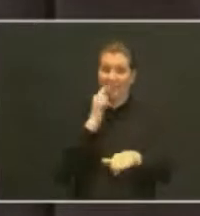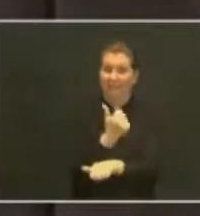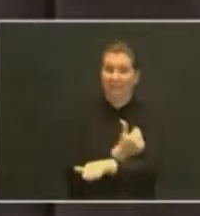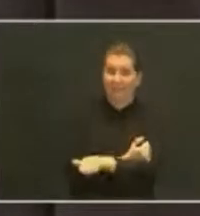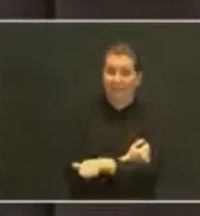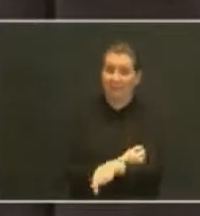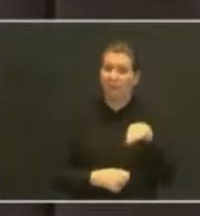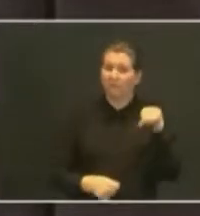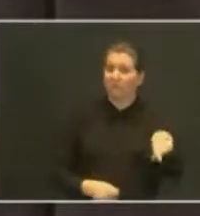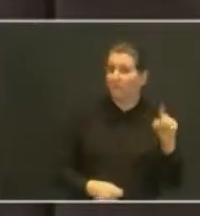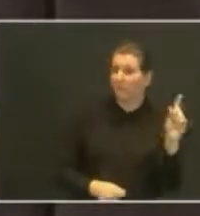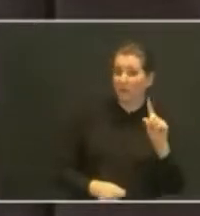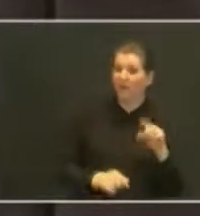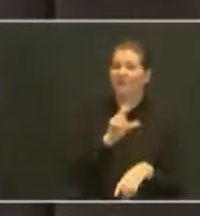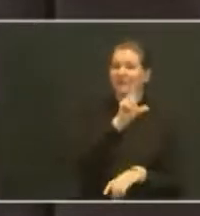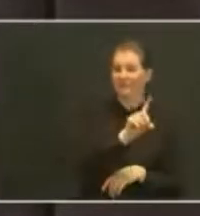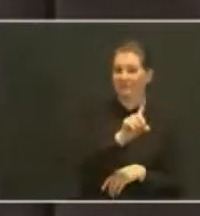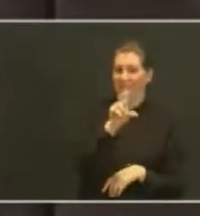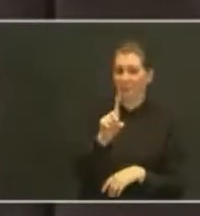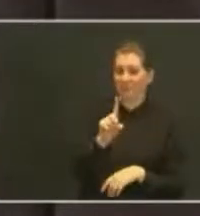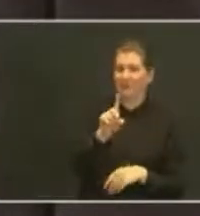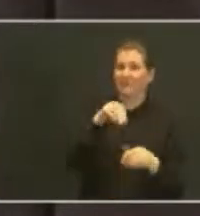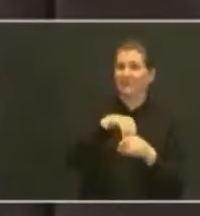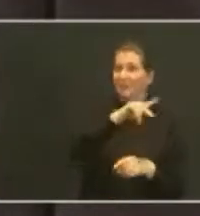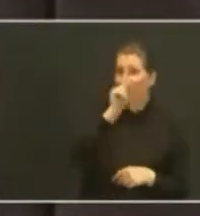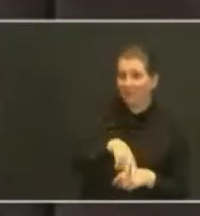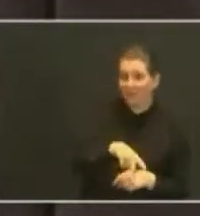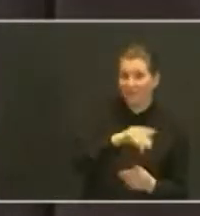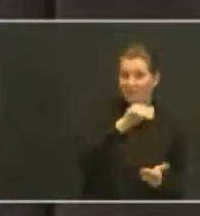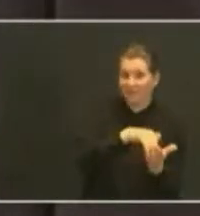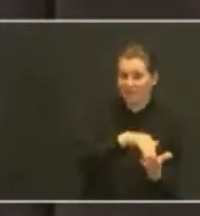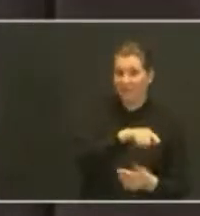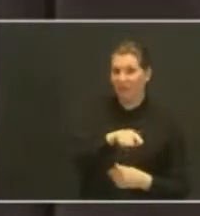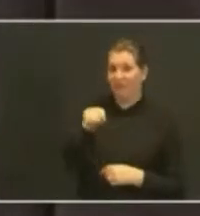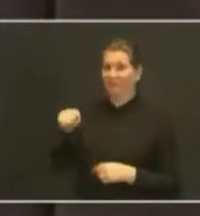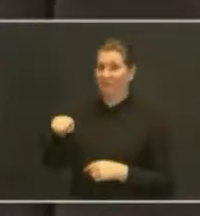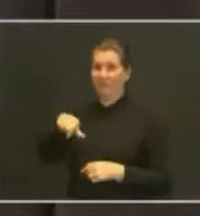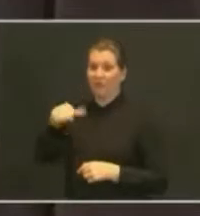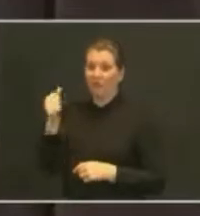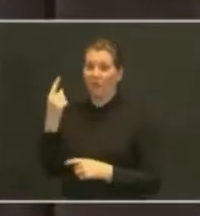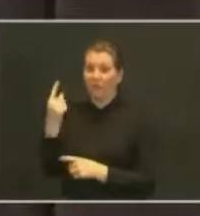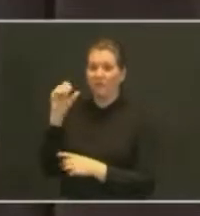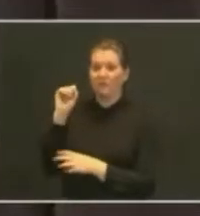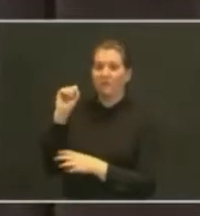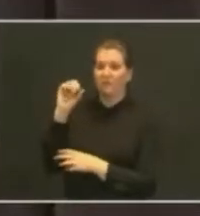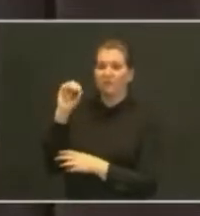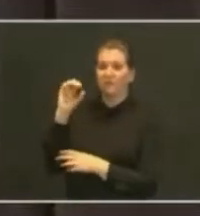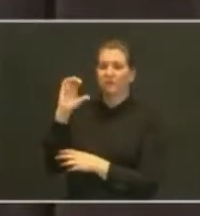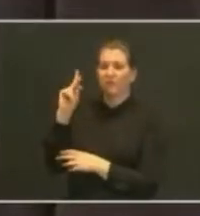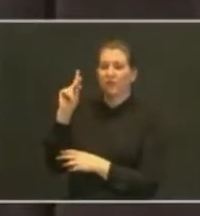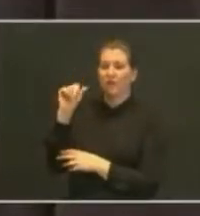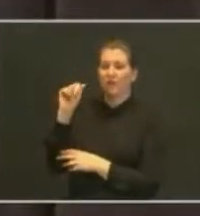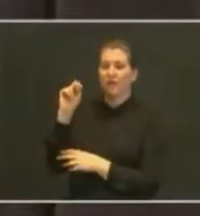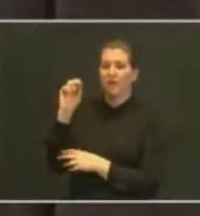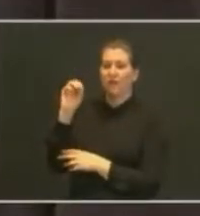the Dunkin' Donuts Center in Providence, and one at Sockanosset Crossroad in